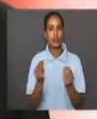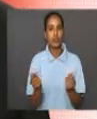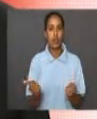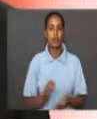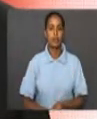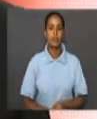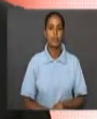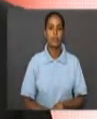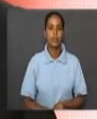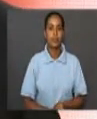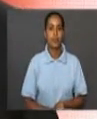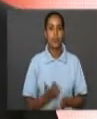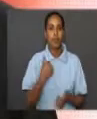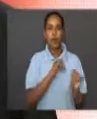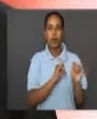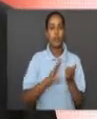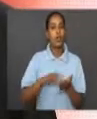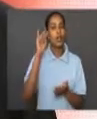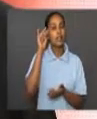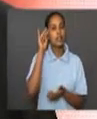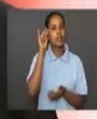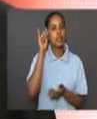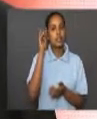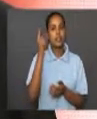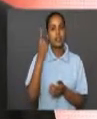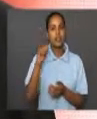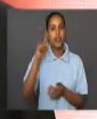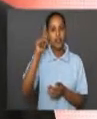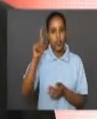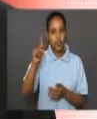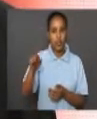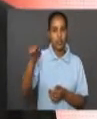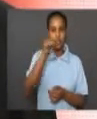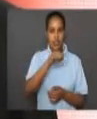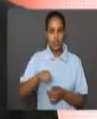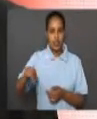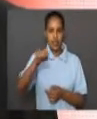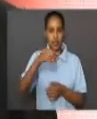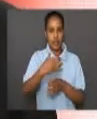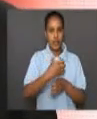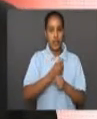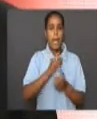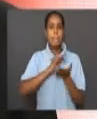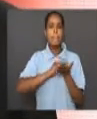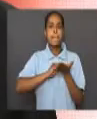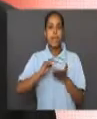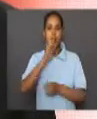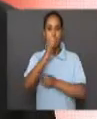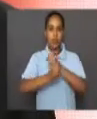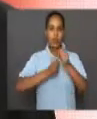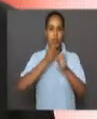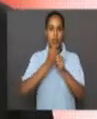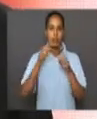soil. We also learned that the phosphorus cycle can take millions of